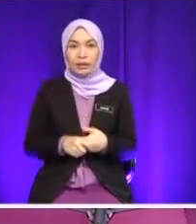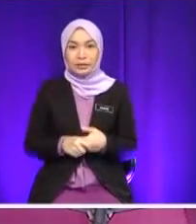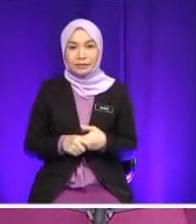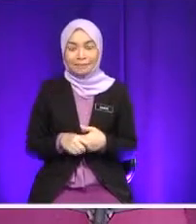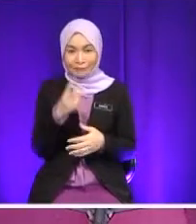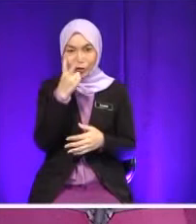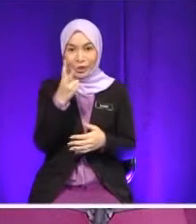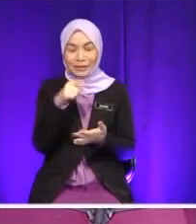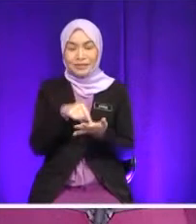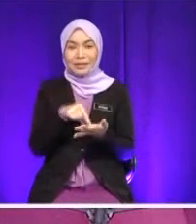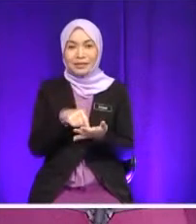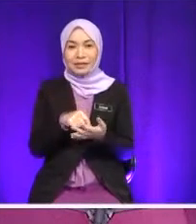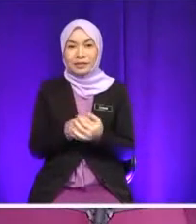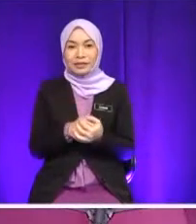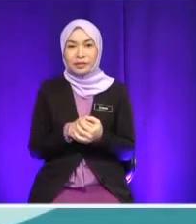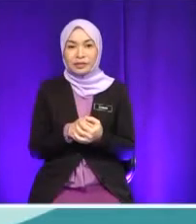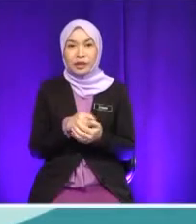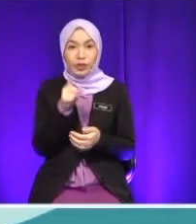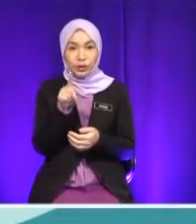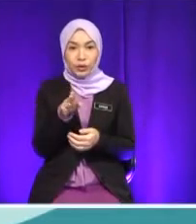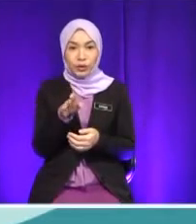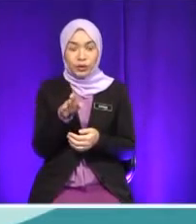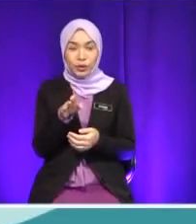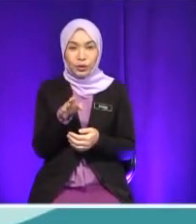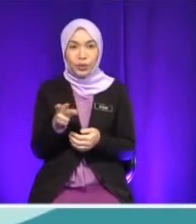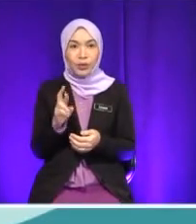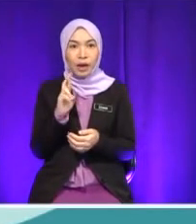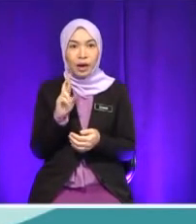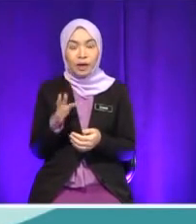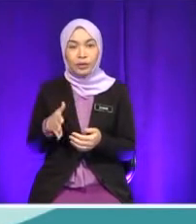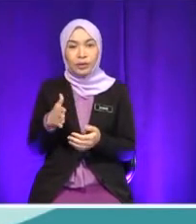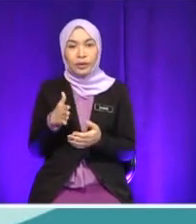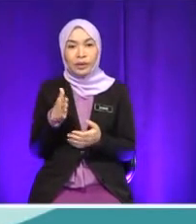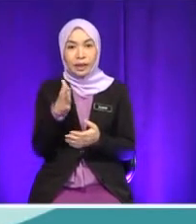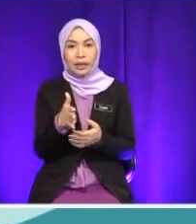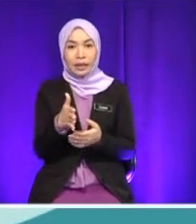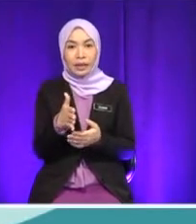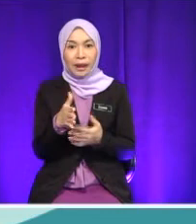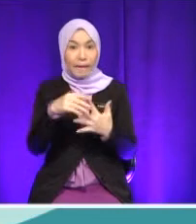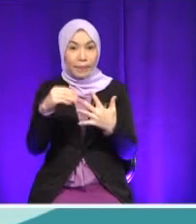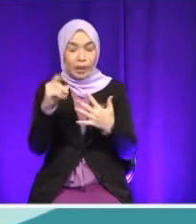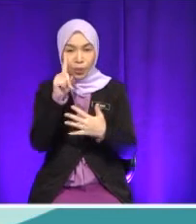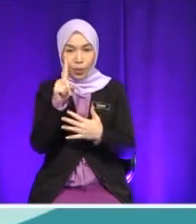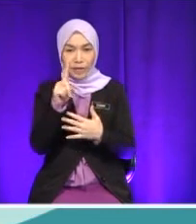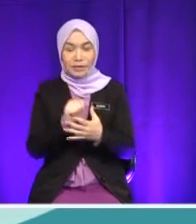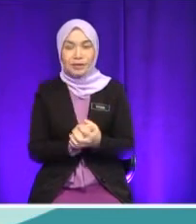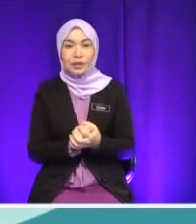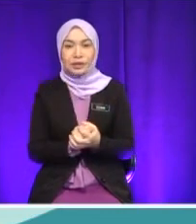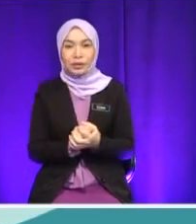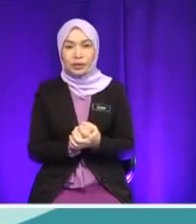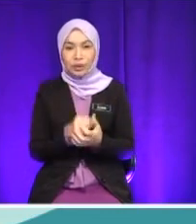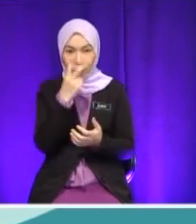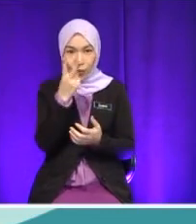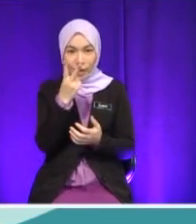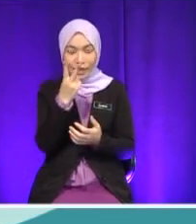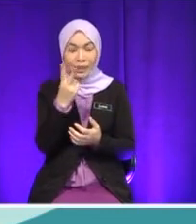Okay, so you're going to choose, okay, which one do you agree with? Okay, so pupils, if you look at